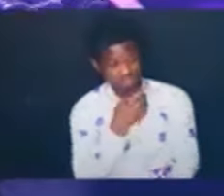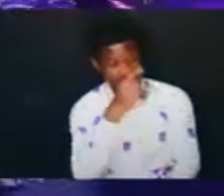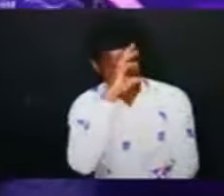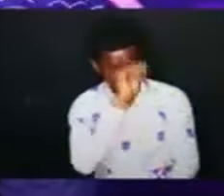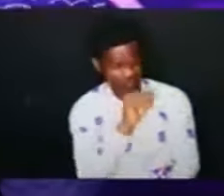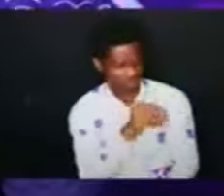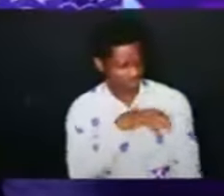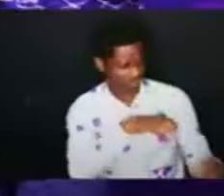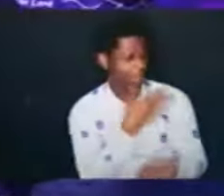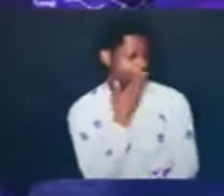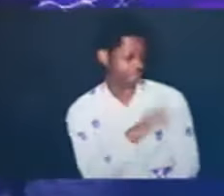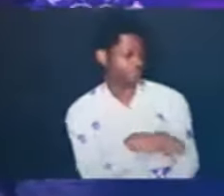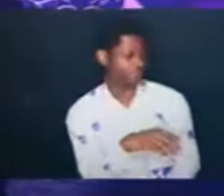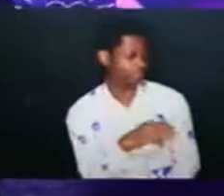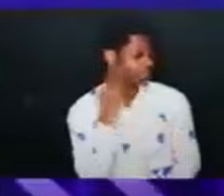But